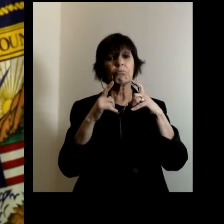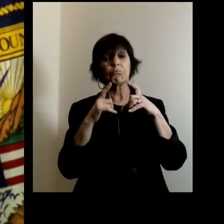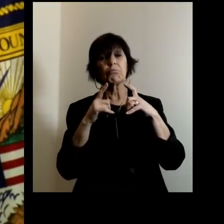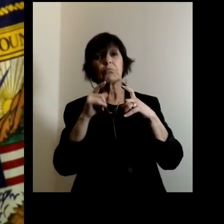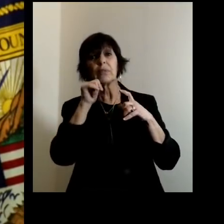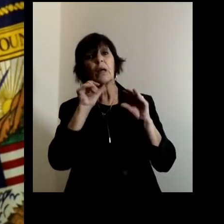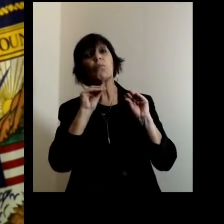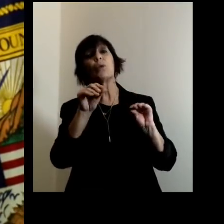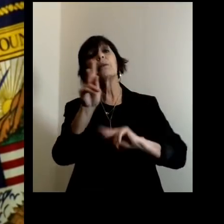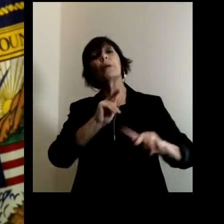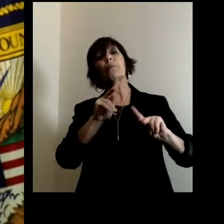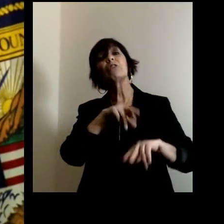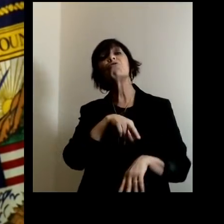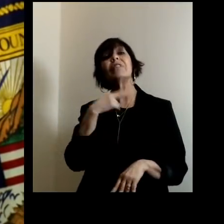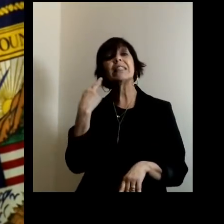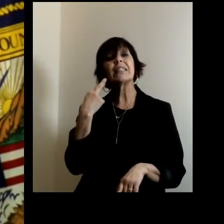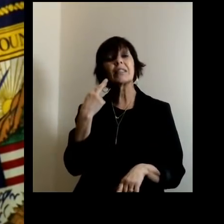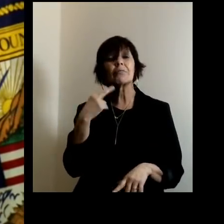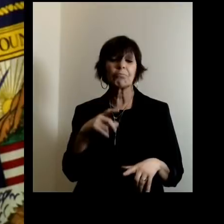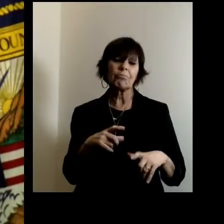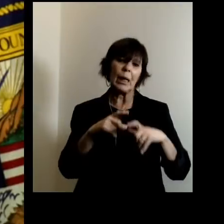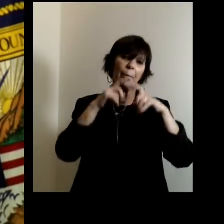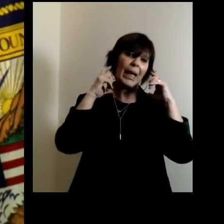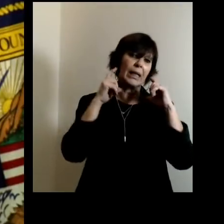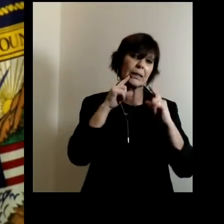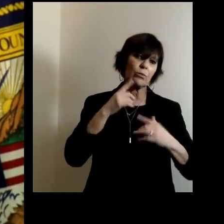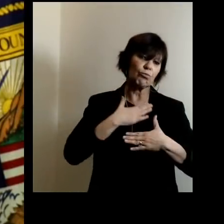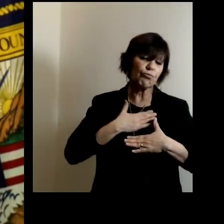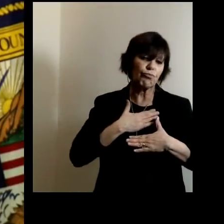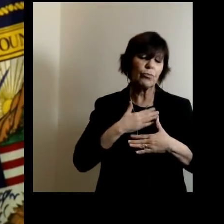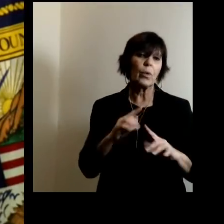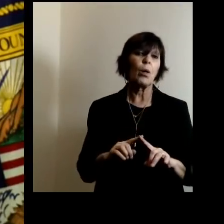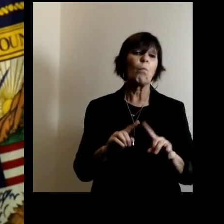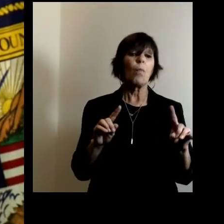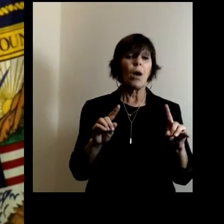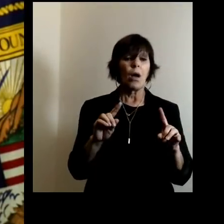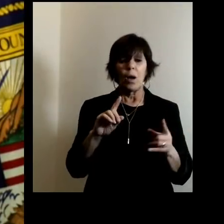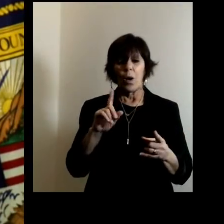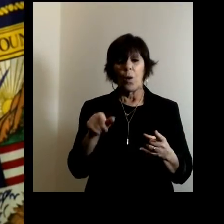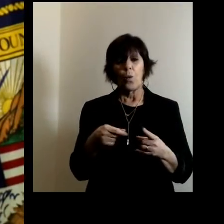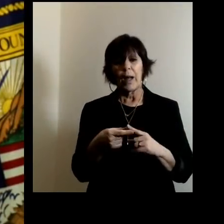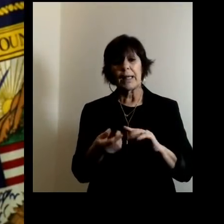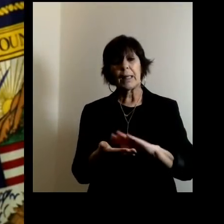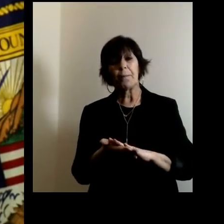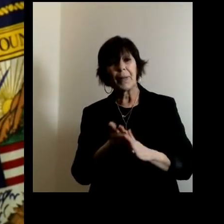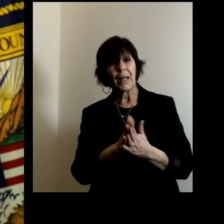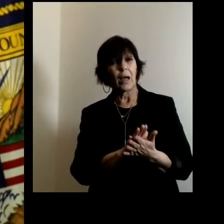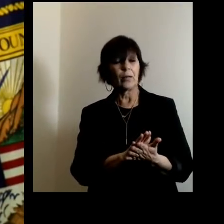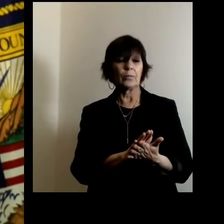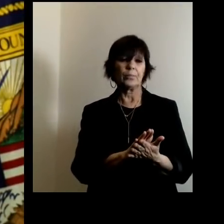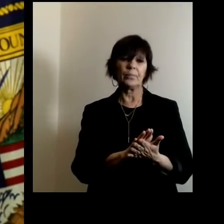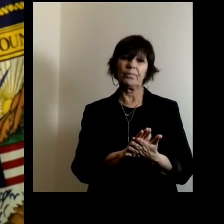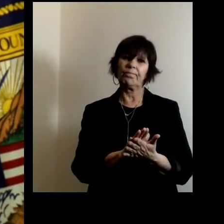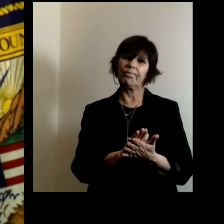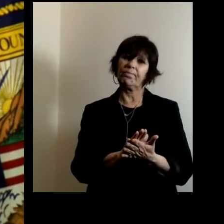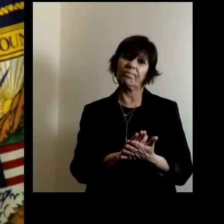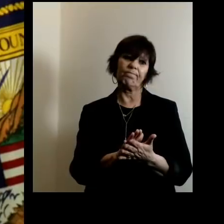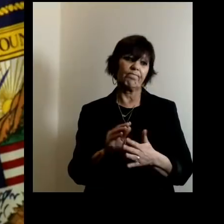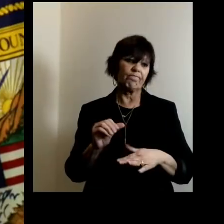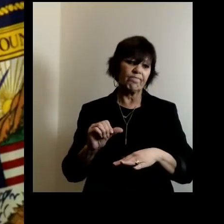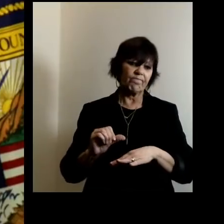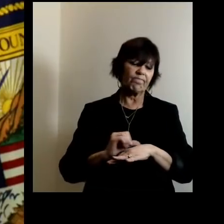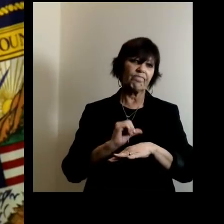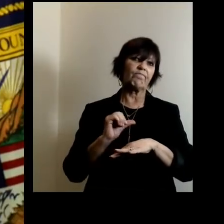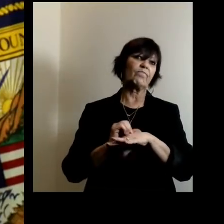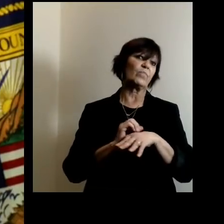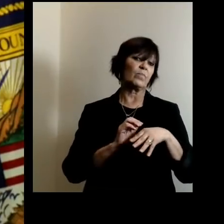other people at risk because they're wearing masks. But when it steps over the line and we receive information that leads